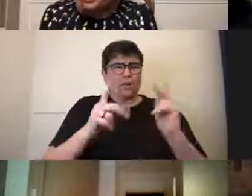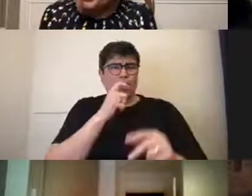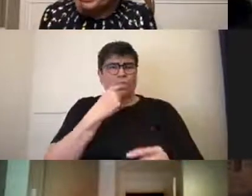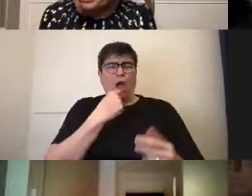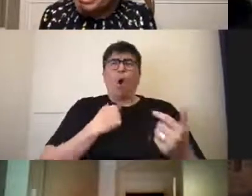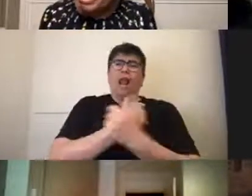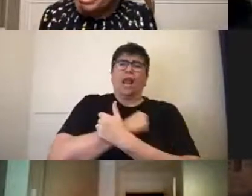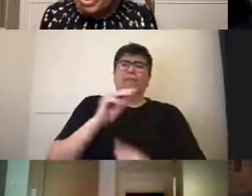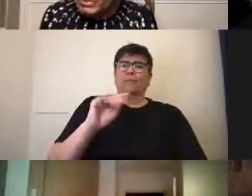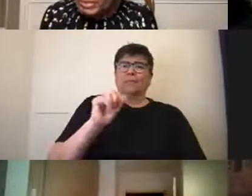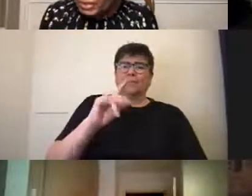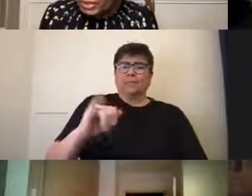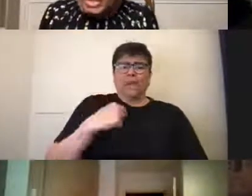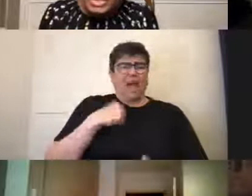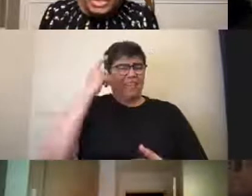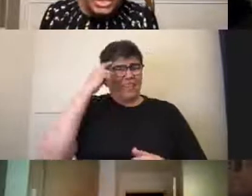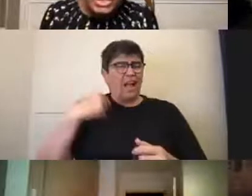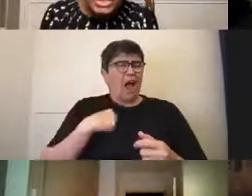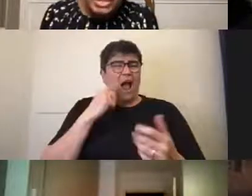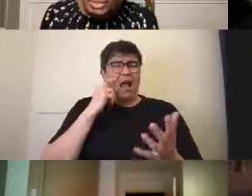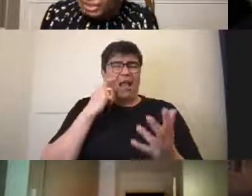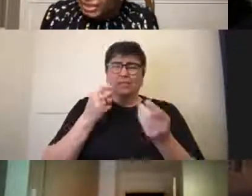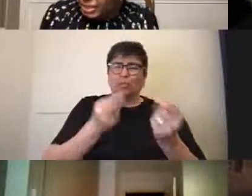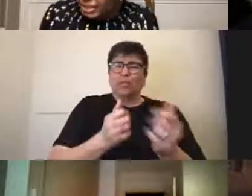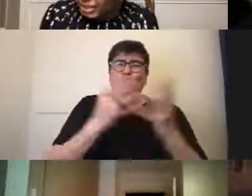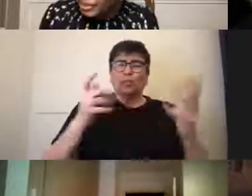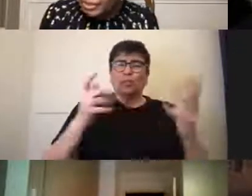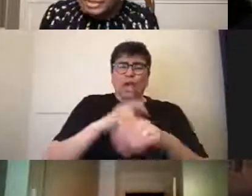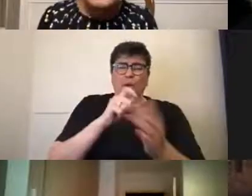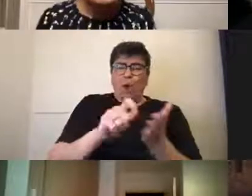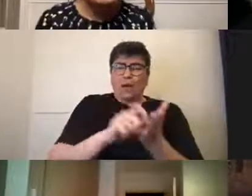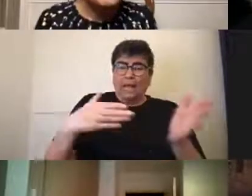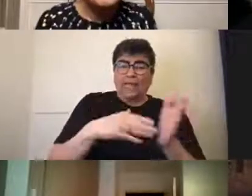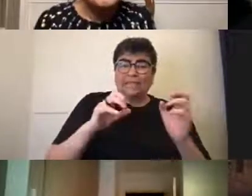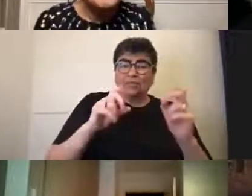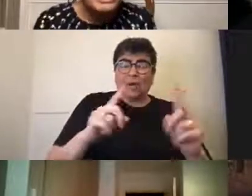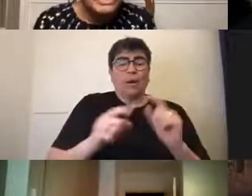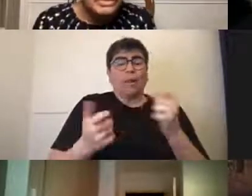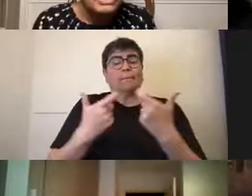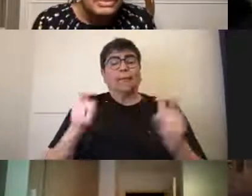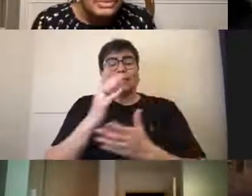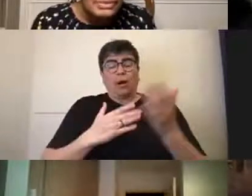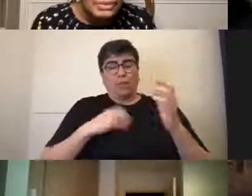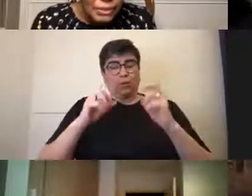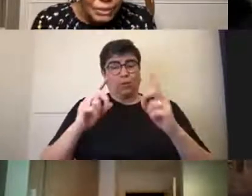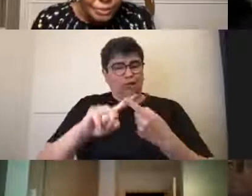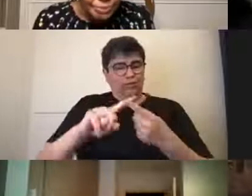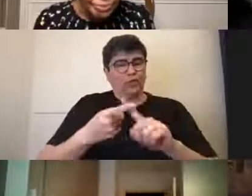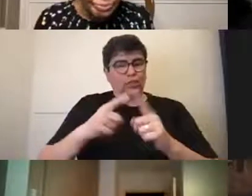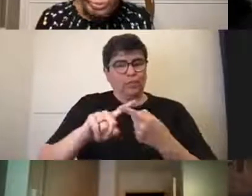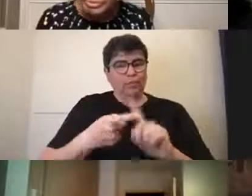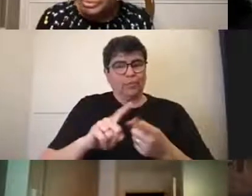spent my whole time, too much time writing back against that education, but a big part of that education was friendship. And I just want to say that's the part I think we